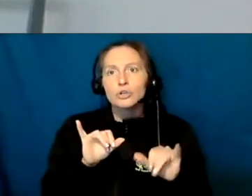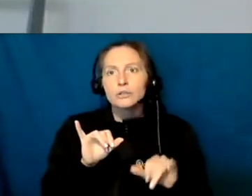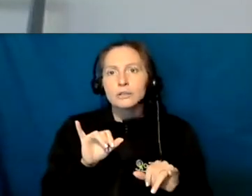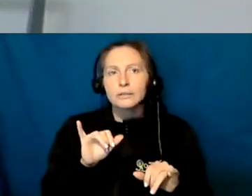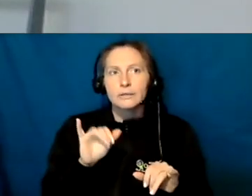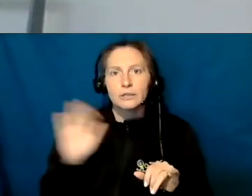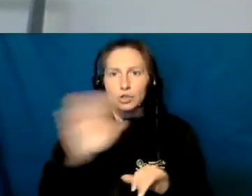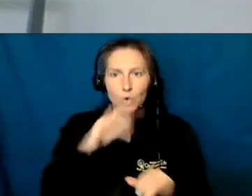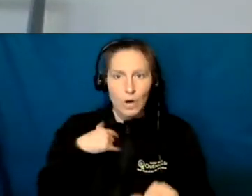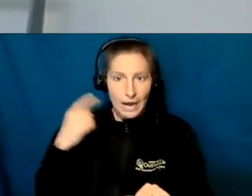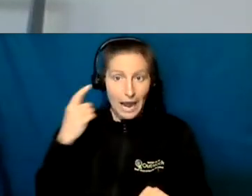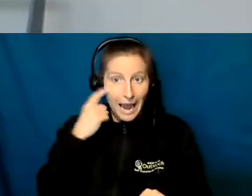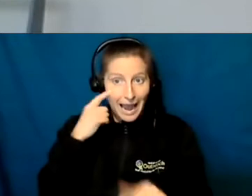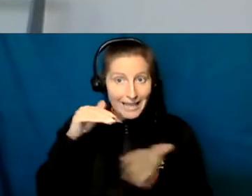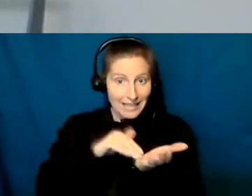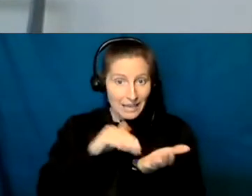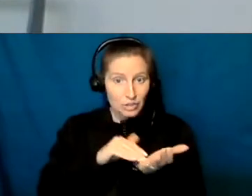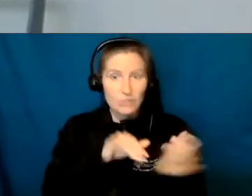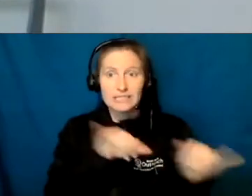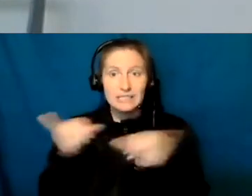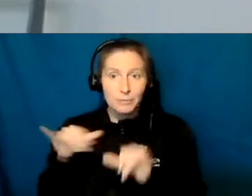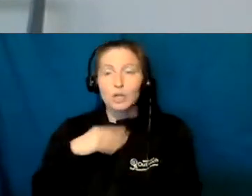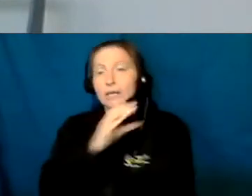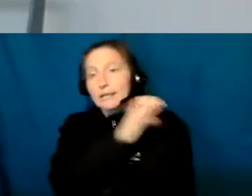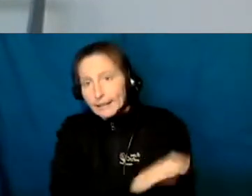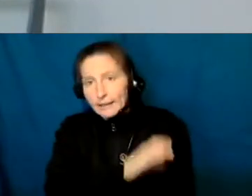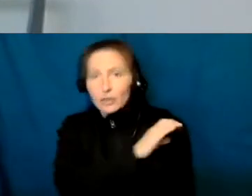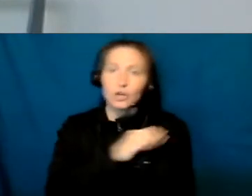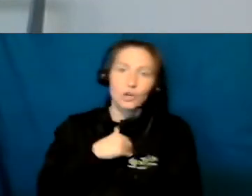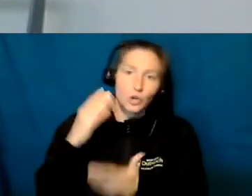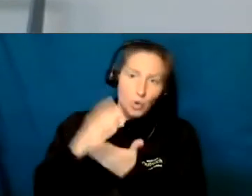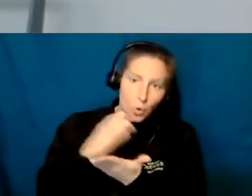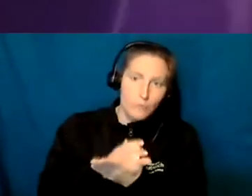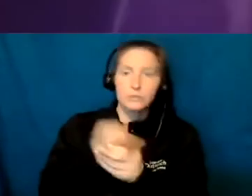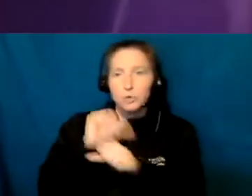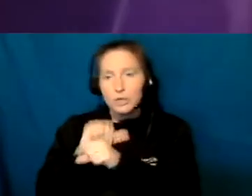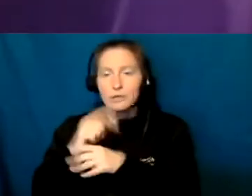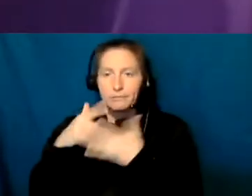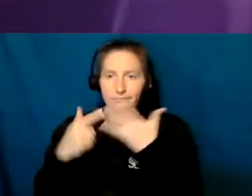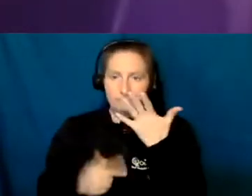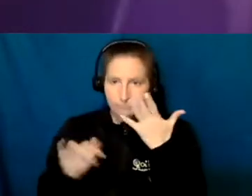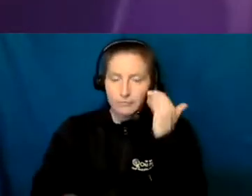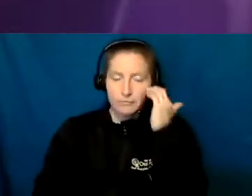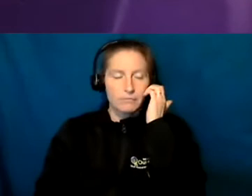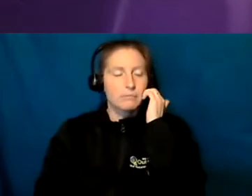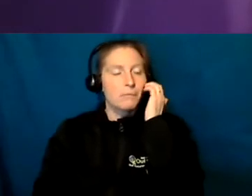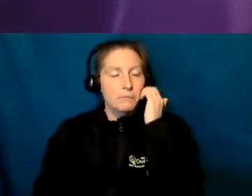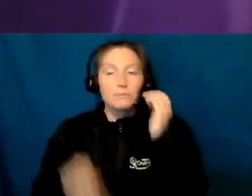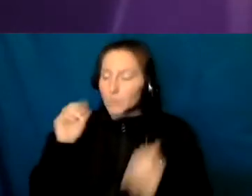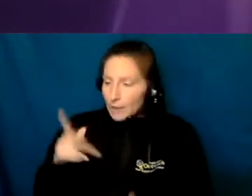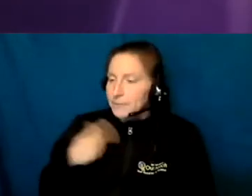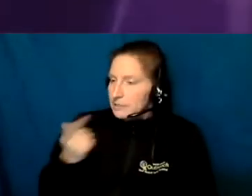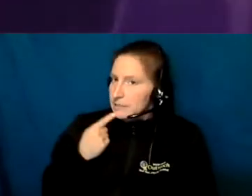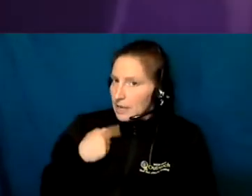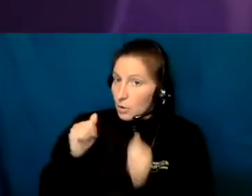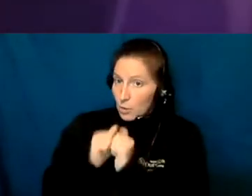doctor. Mm-hmm. We do a similar like clinical and coursework as they do. Okay. So you said you are with Milwaukee Public Schools.